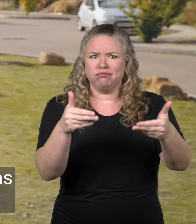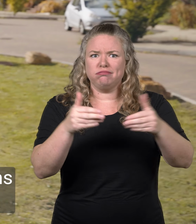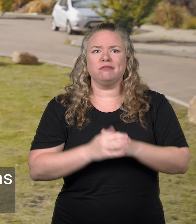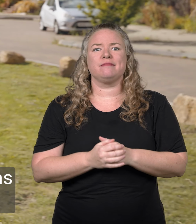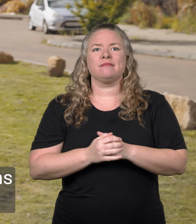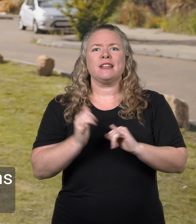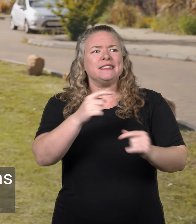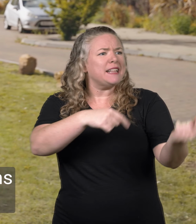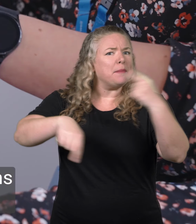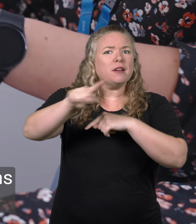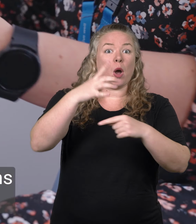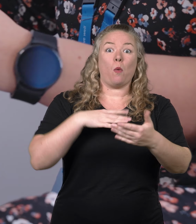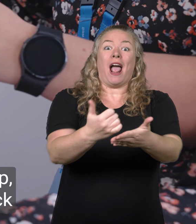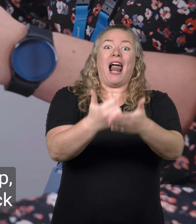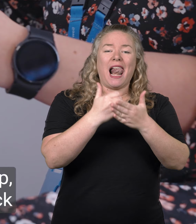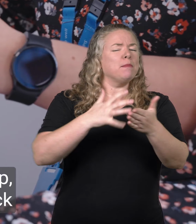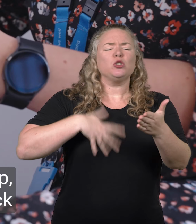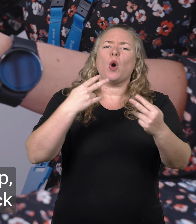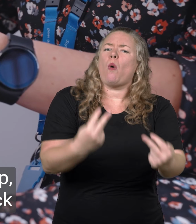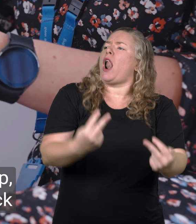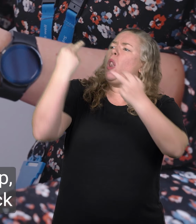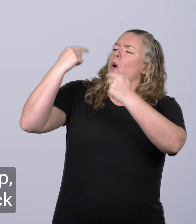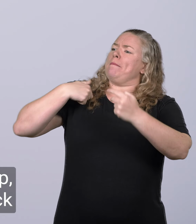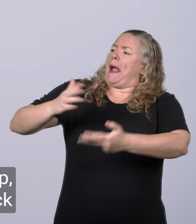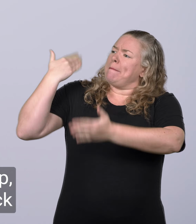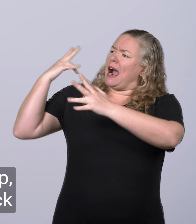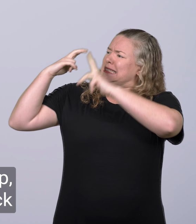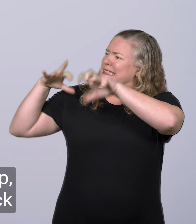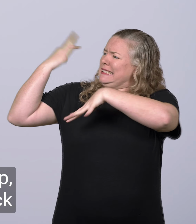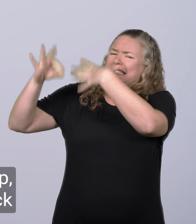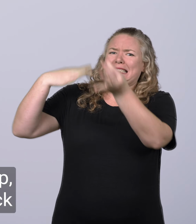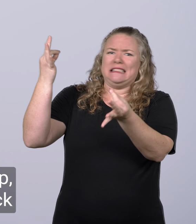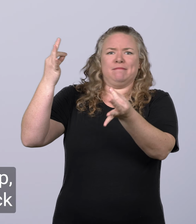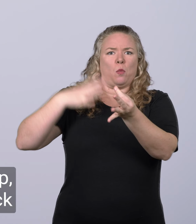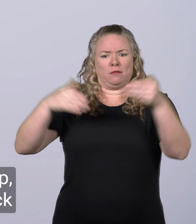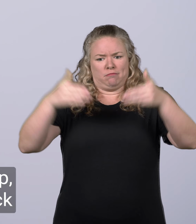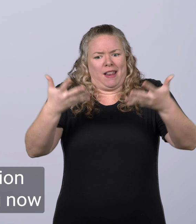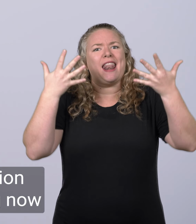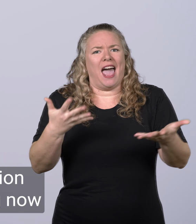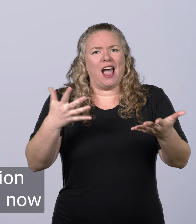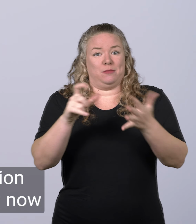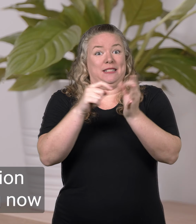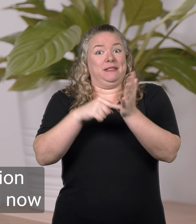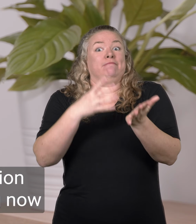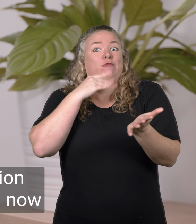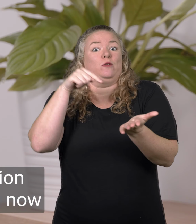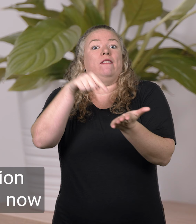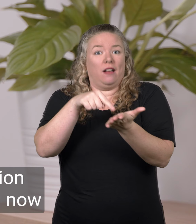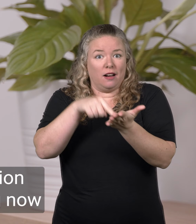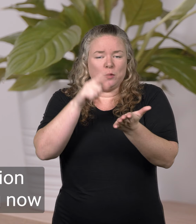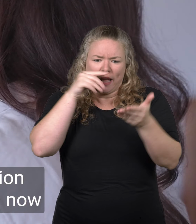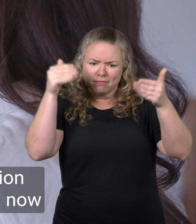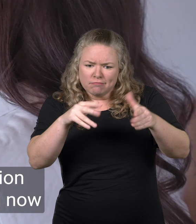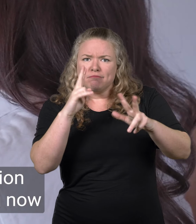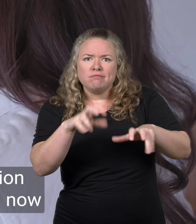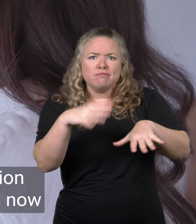current symptoms that you're experiencing. Sometimes when people want help, they don't want to focus and unpick on the past. And CBT offers that